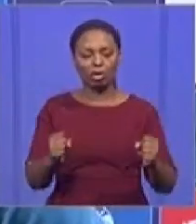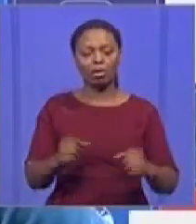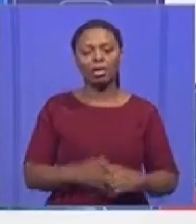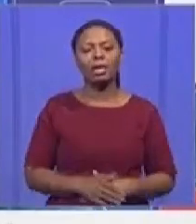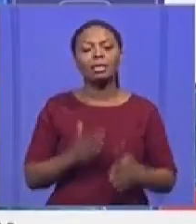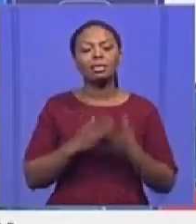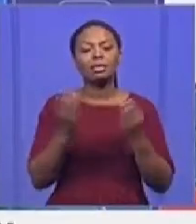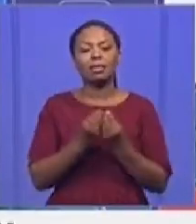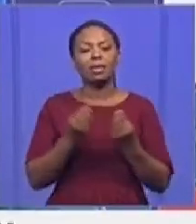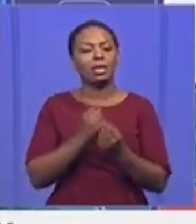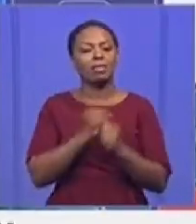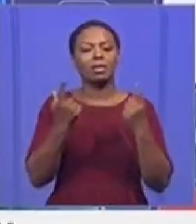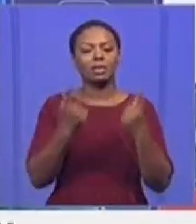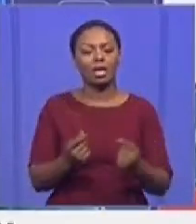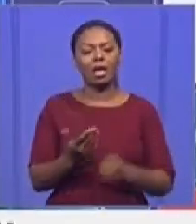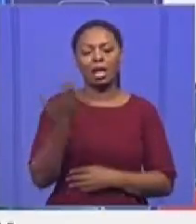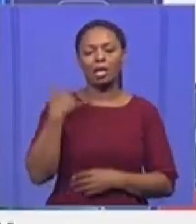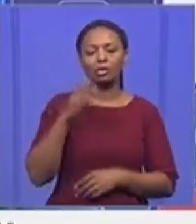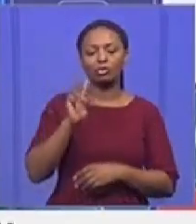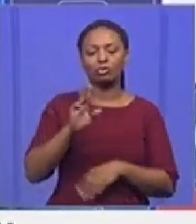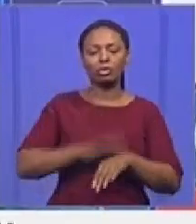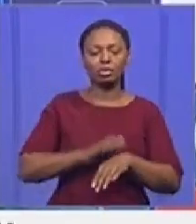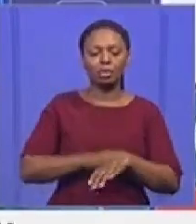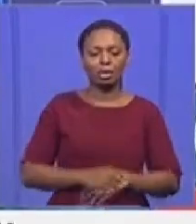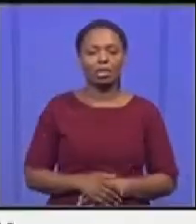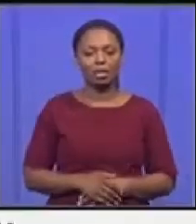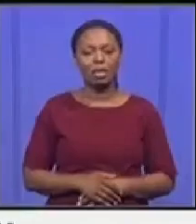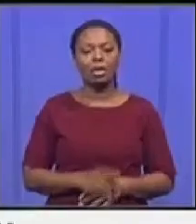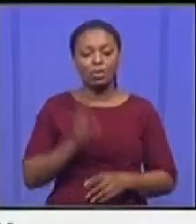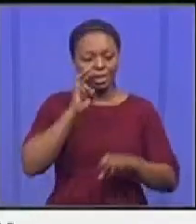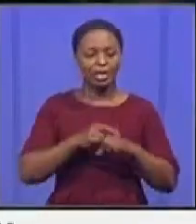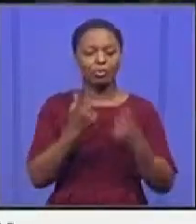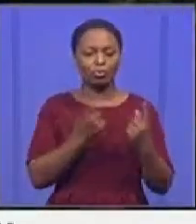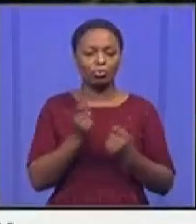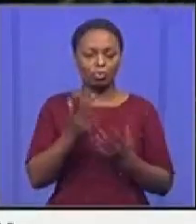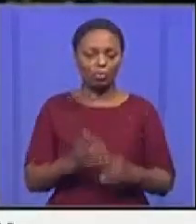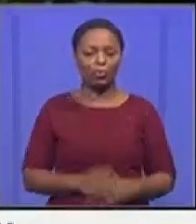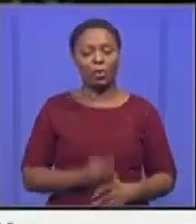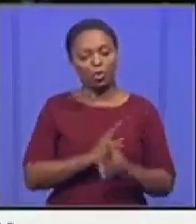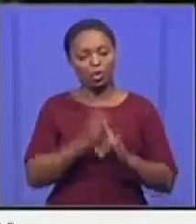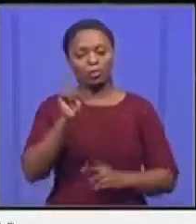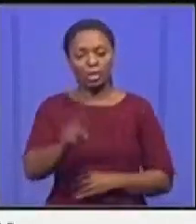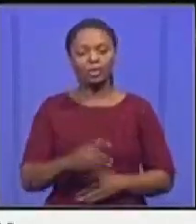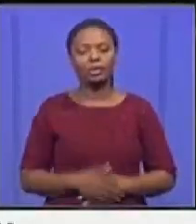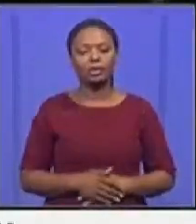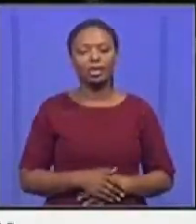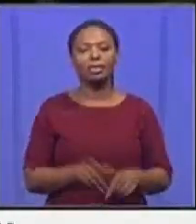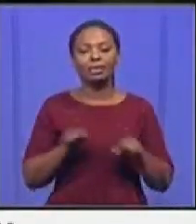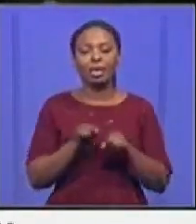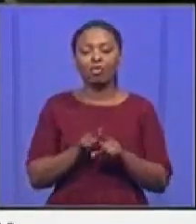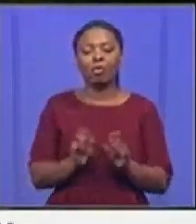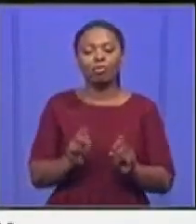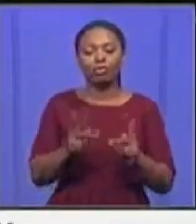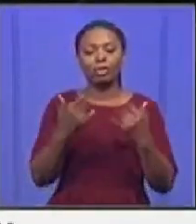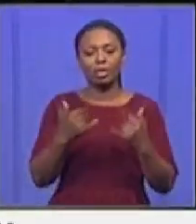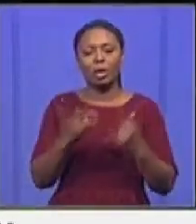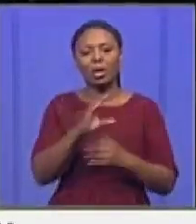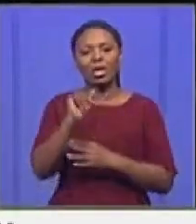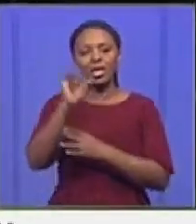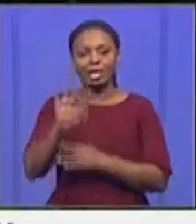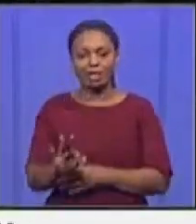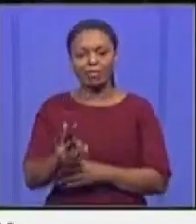we haven't done in the last few seasons, so we need to now do that. Hara merero e meng ya Hunt ke o phunyeletsa sehlopha tlhodisanong ya CAF mo